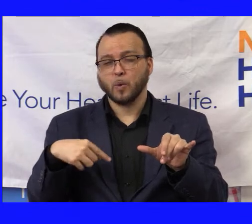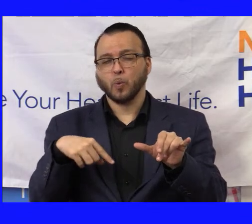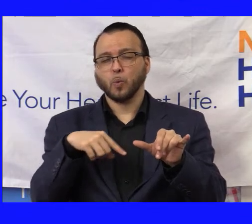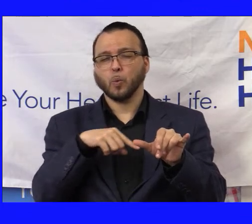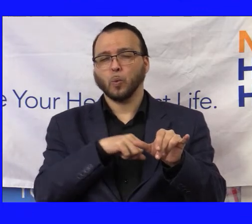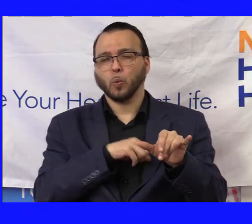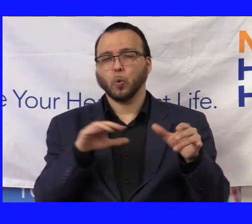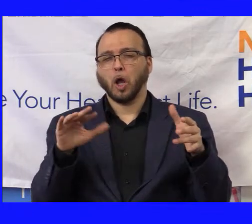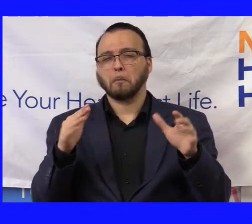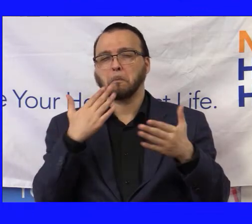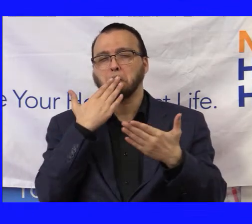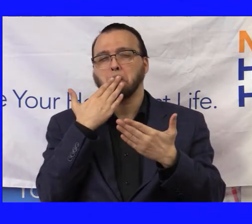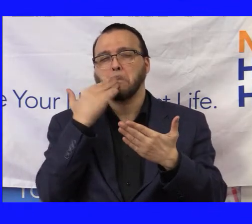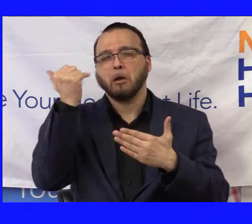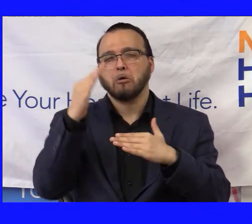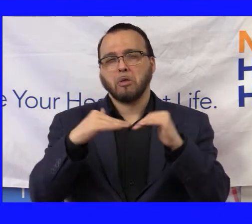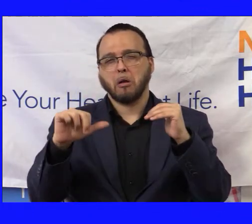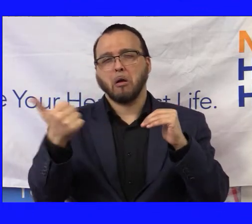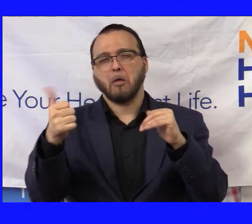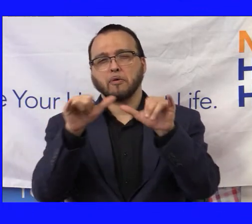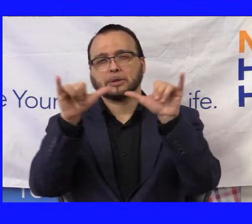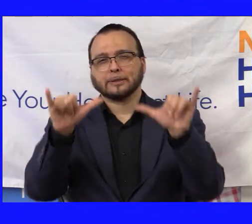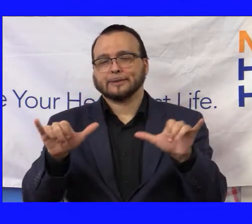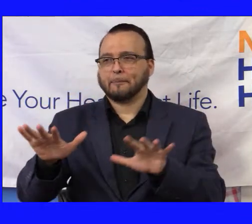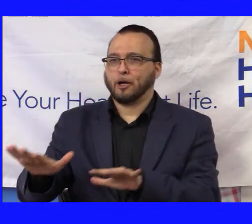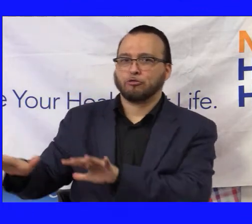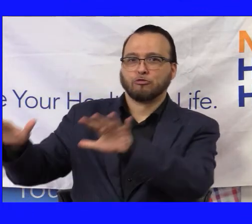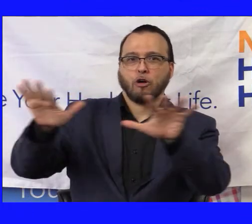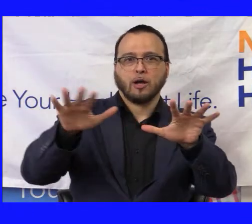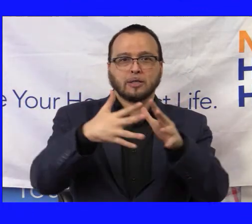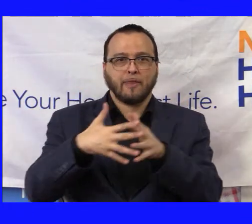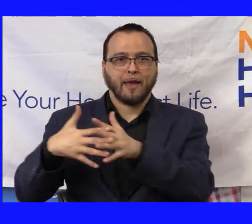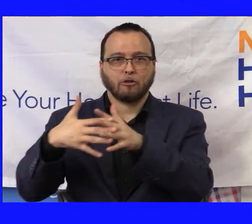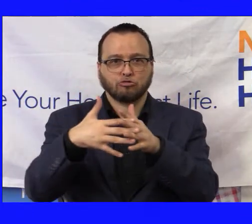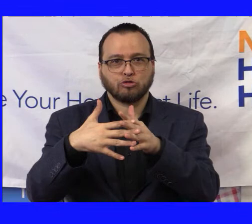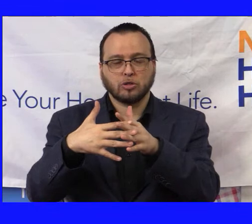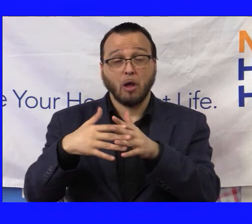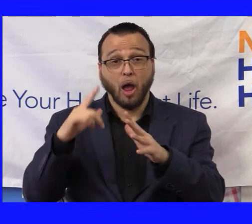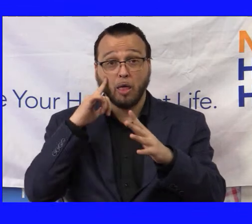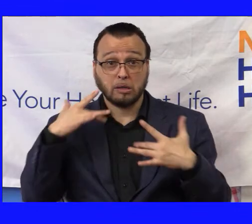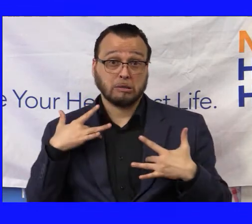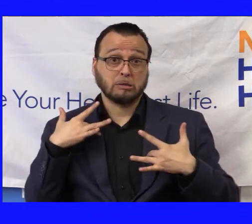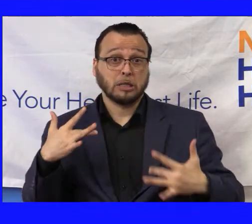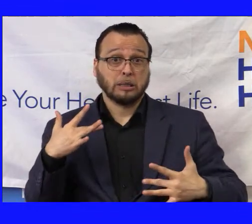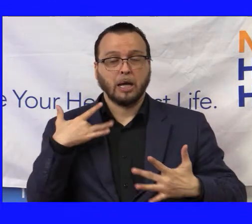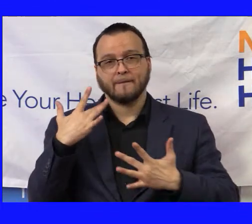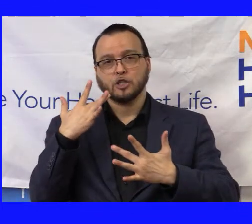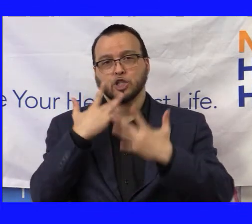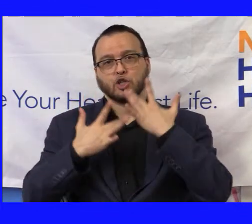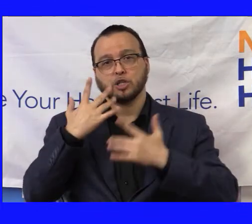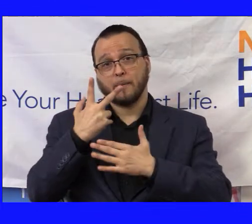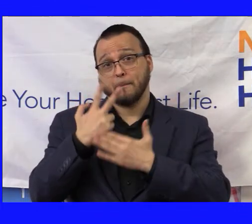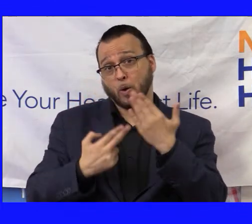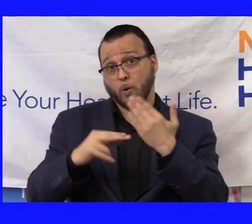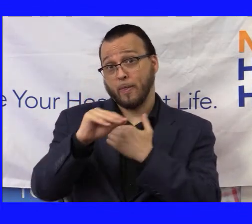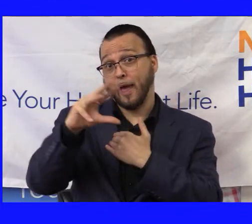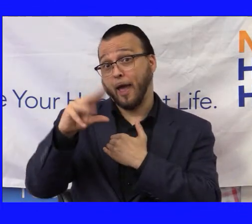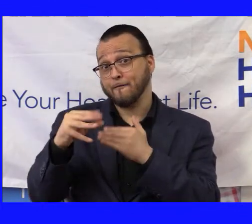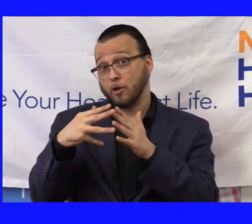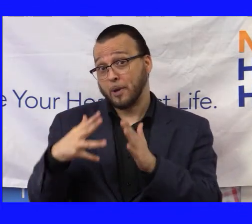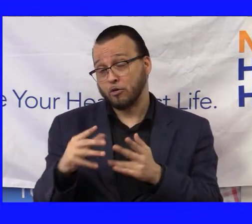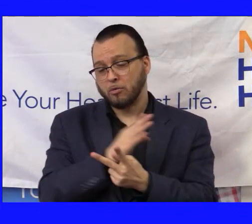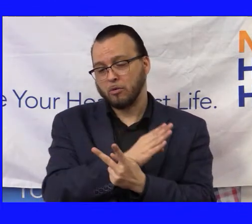better than other healthcare institutions across the country. I think there is an overall shortage of both African American